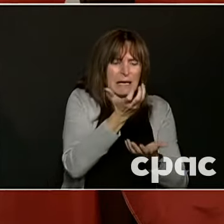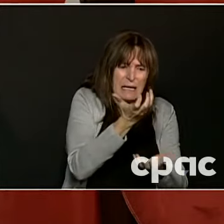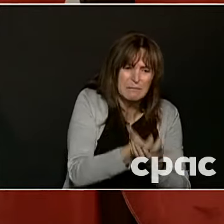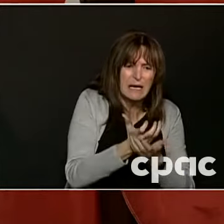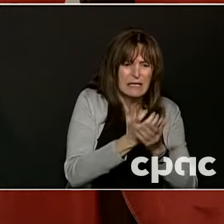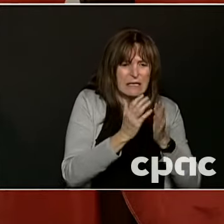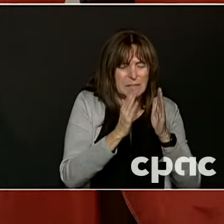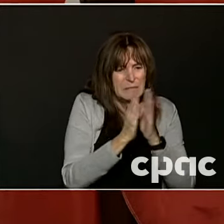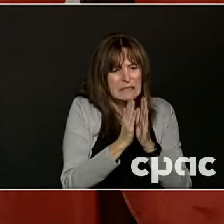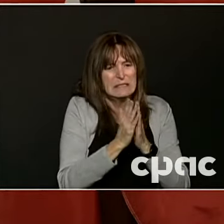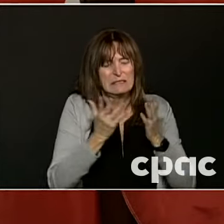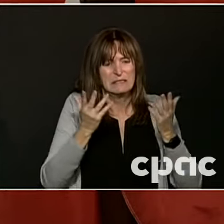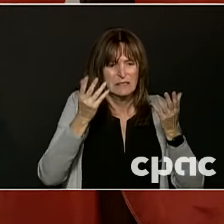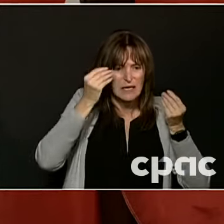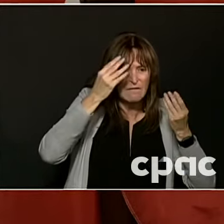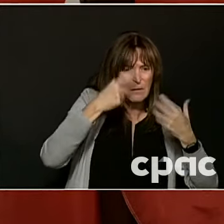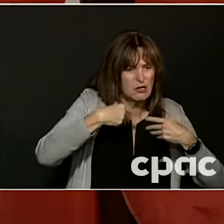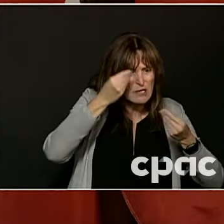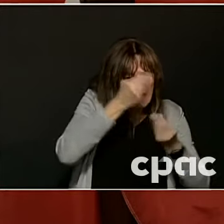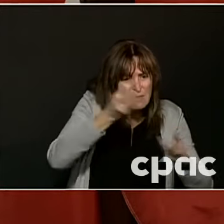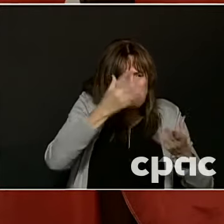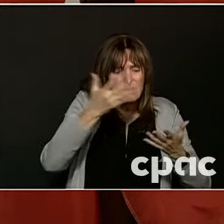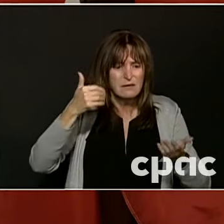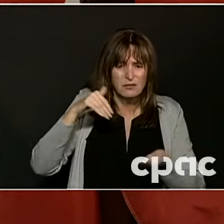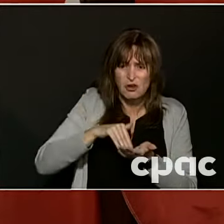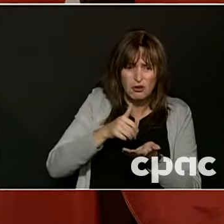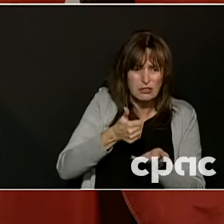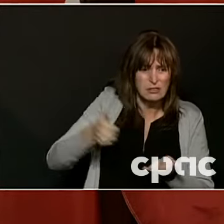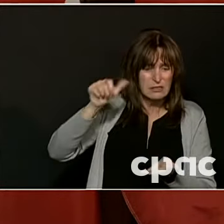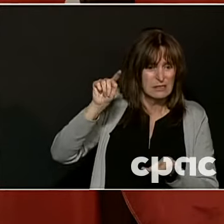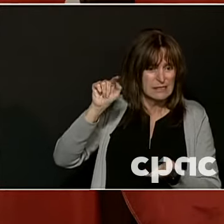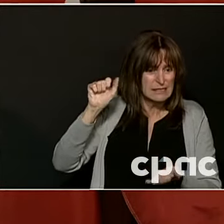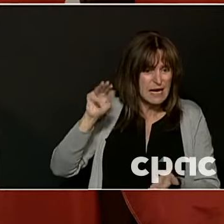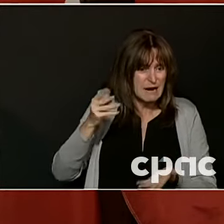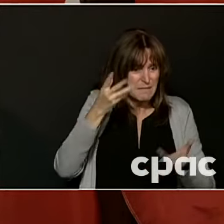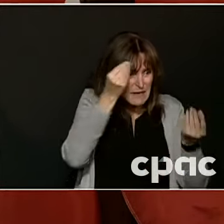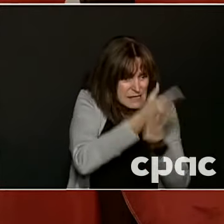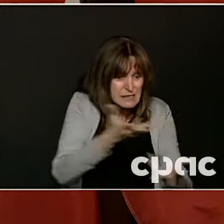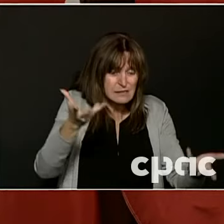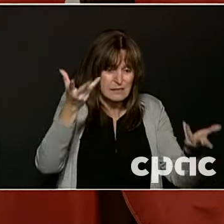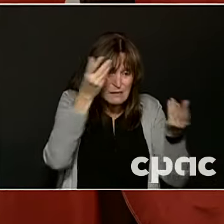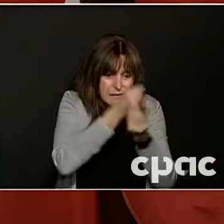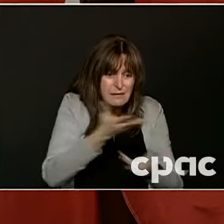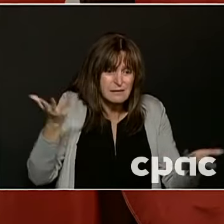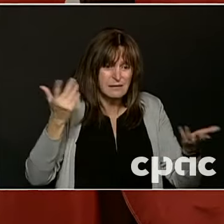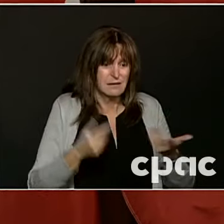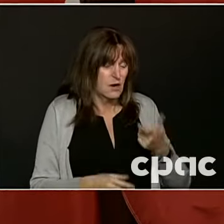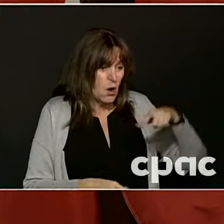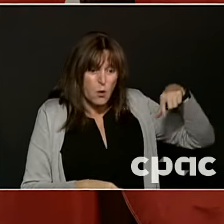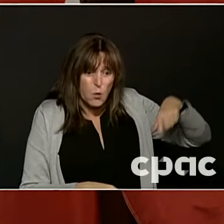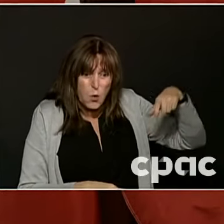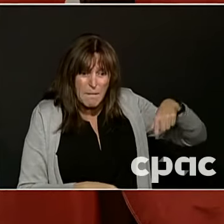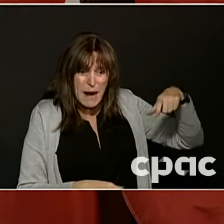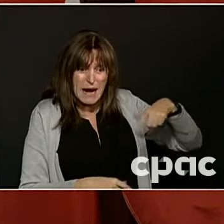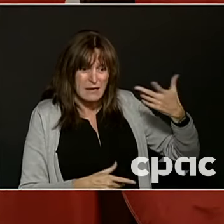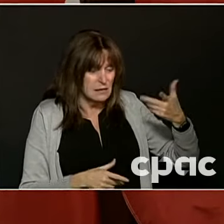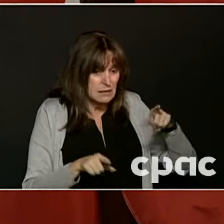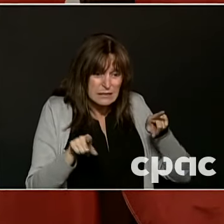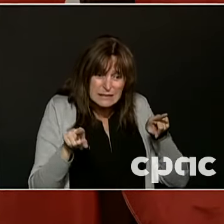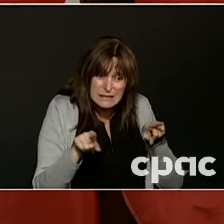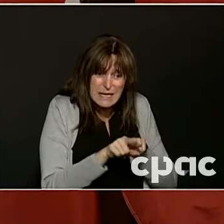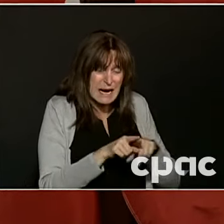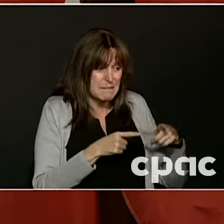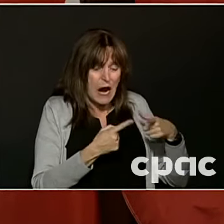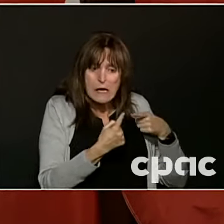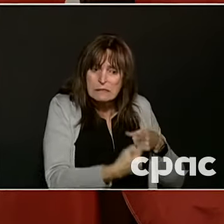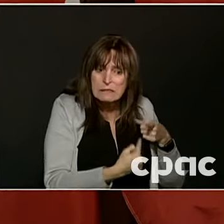Dr. Teresa Tam has put that forward. And my fellow CMOHs from Quebec over to the west are in the same plight, trying to convince the public to